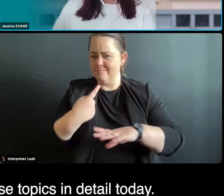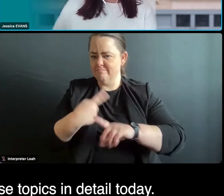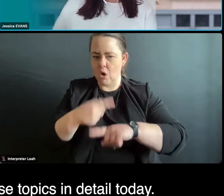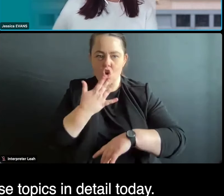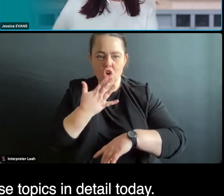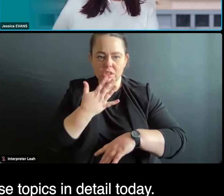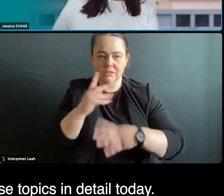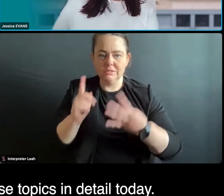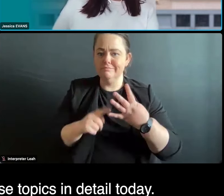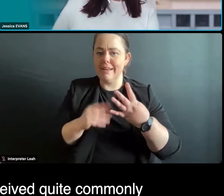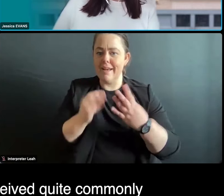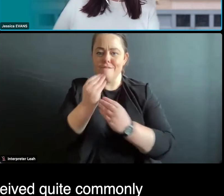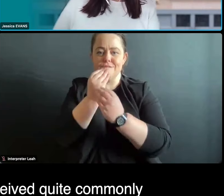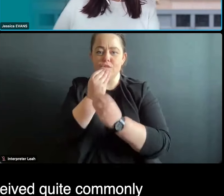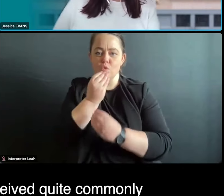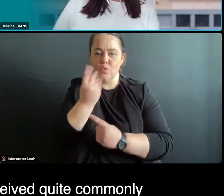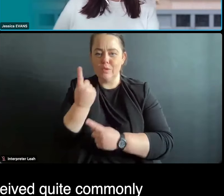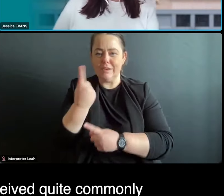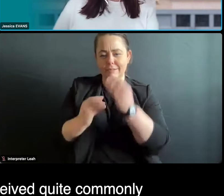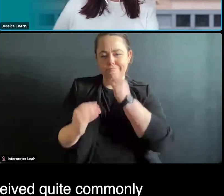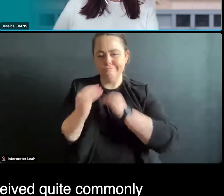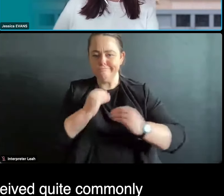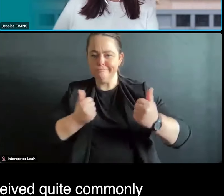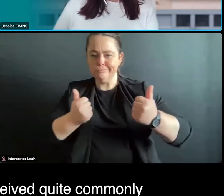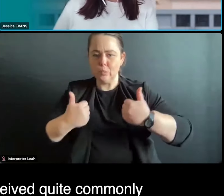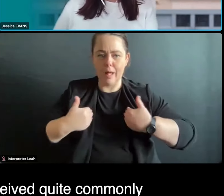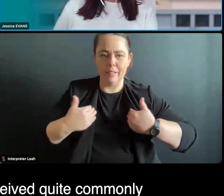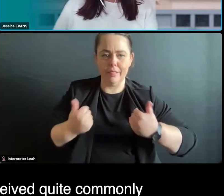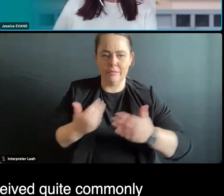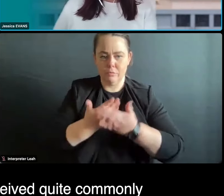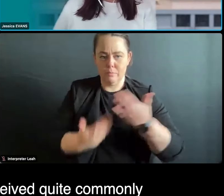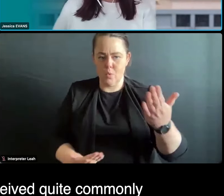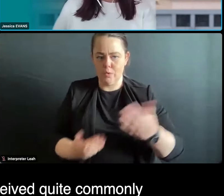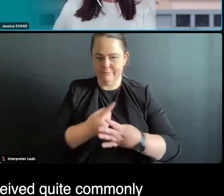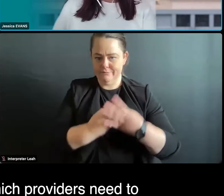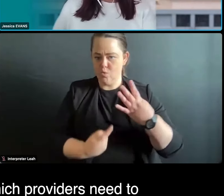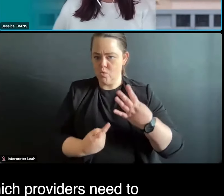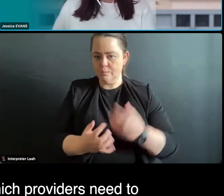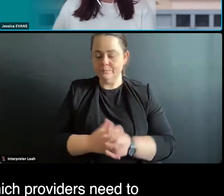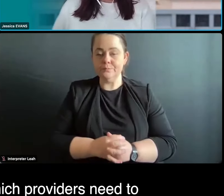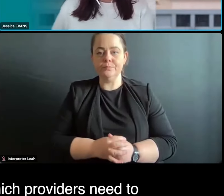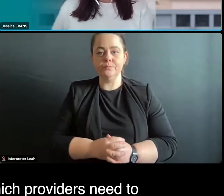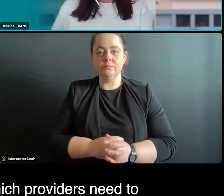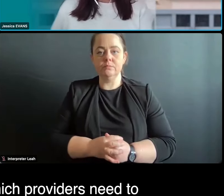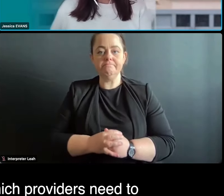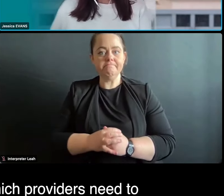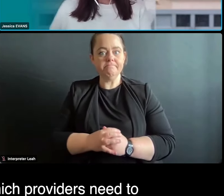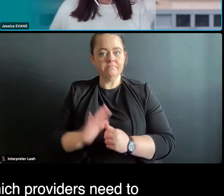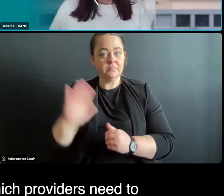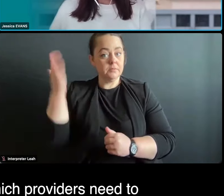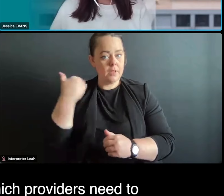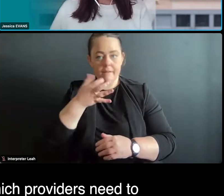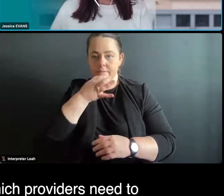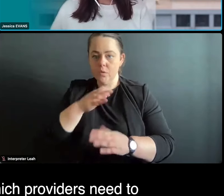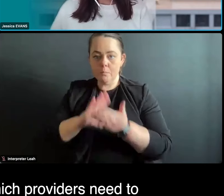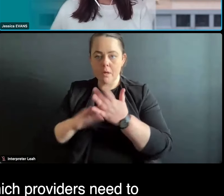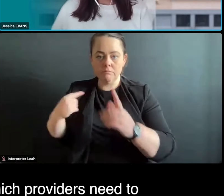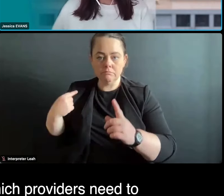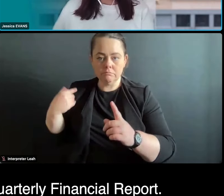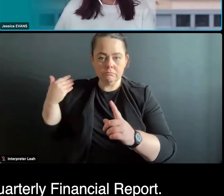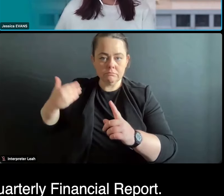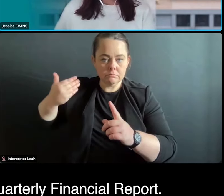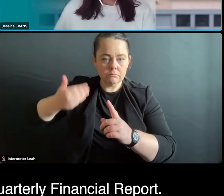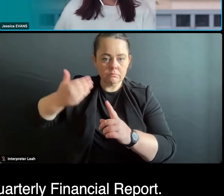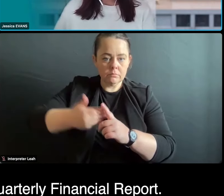today. One question that we've received quite commonly over the last few months is which providers